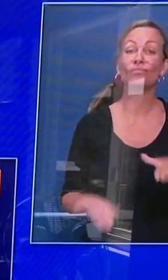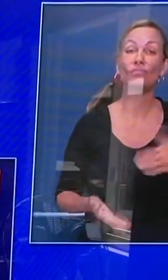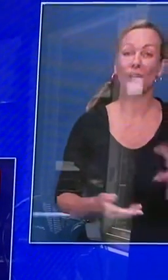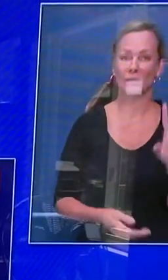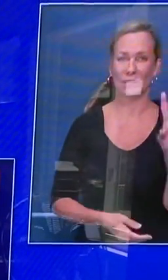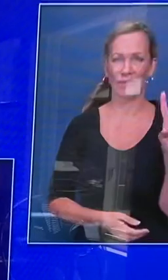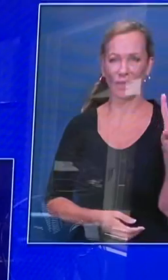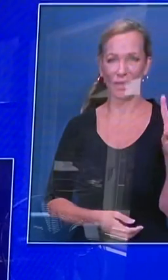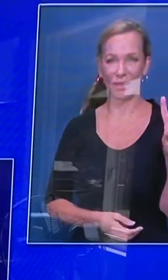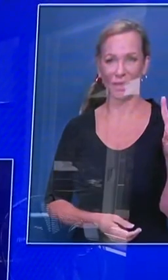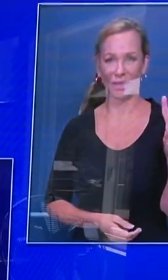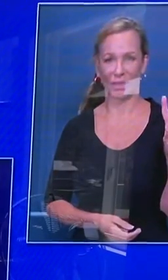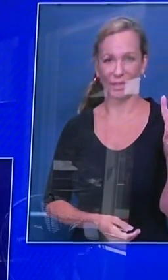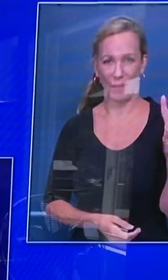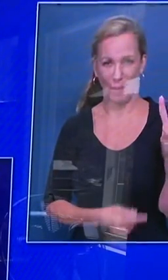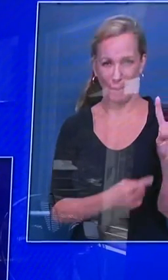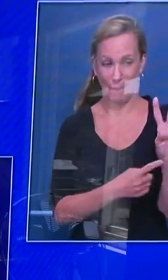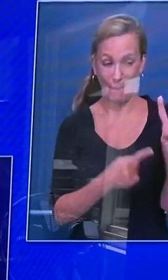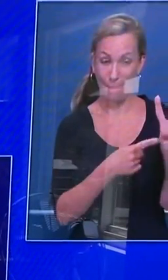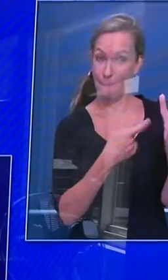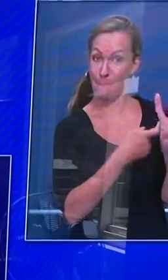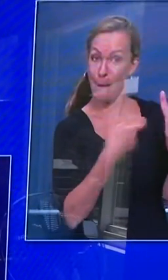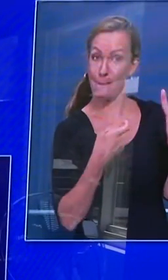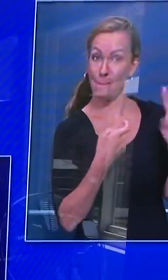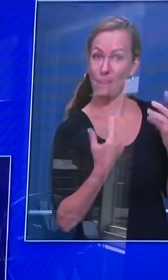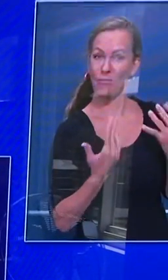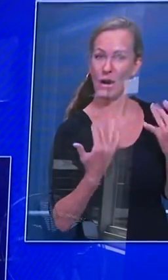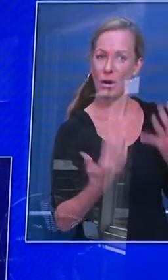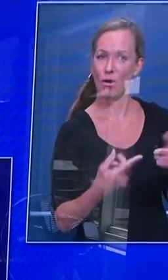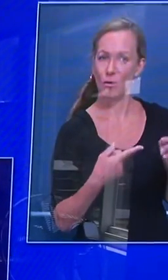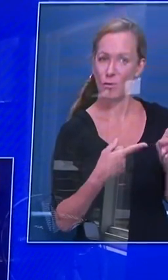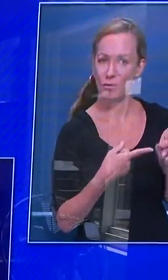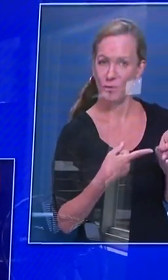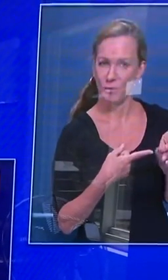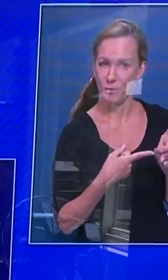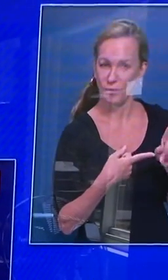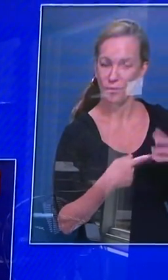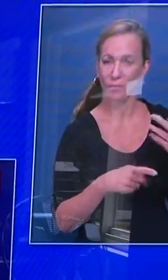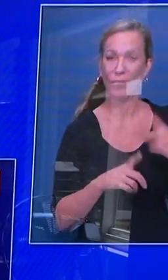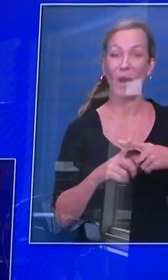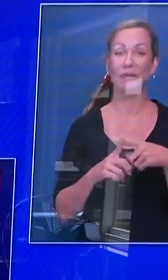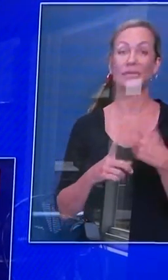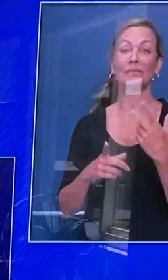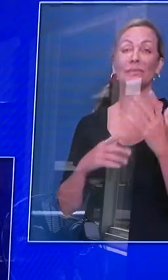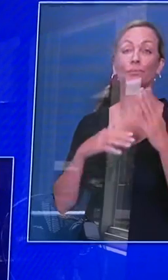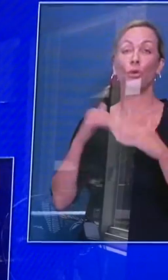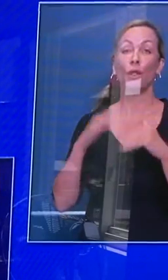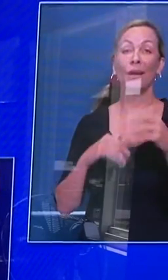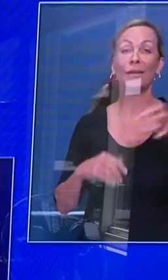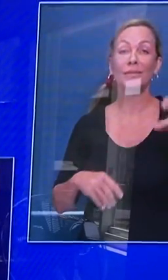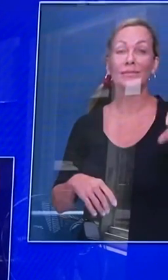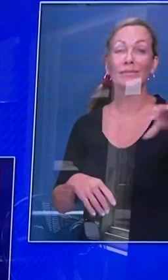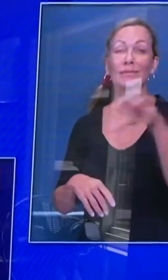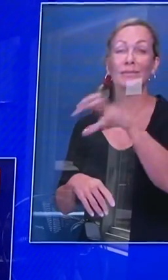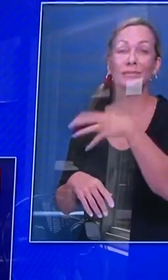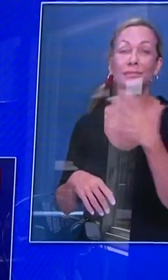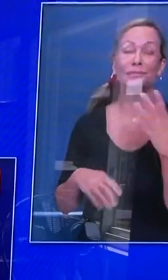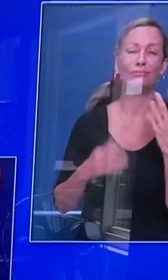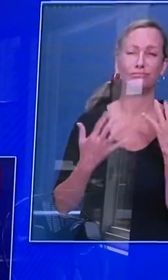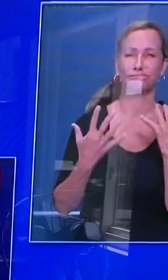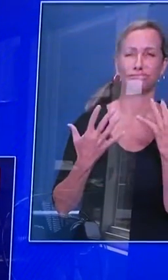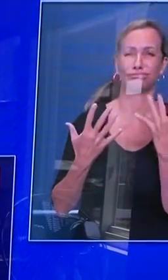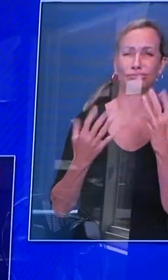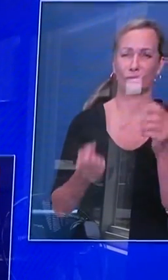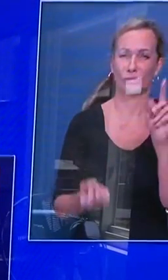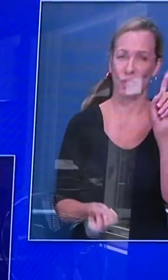latest fires, and over 1,200 reported structures. And I wanna just make point, that's the number of